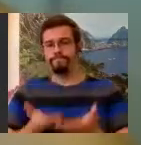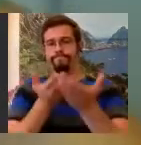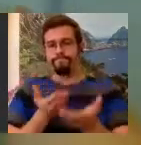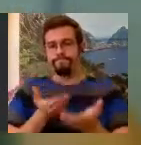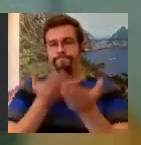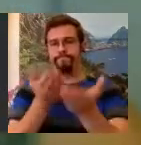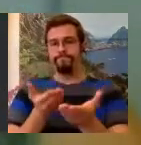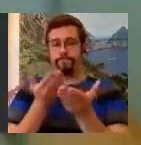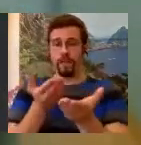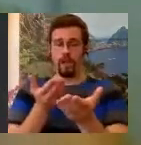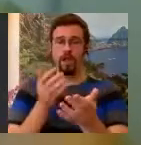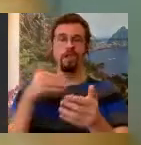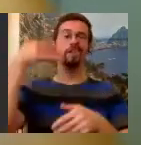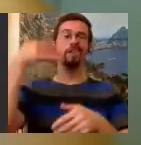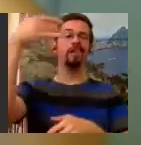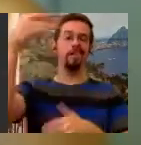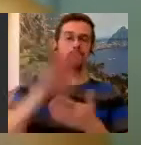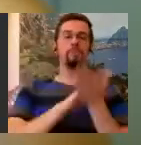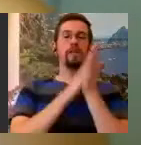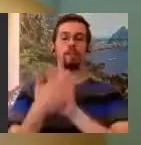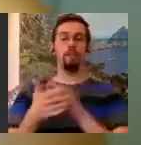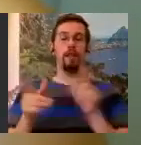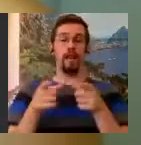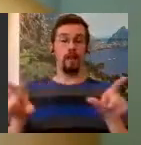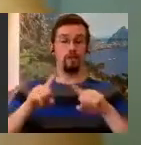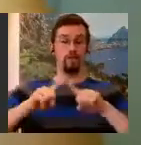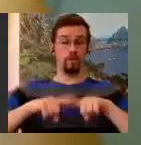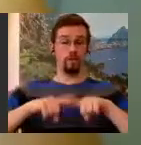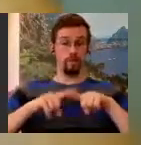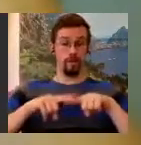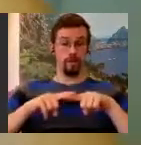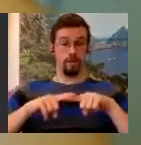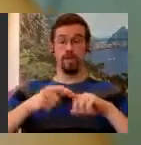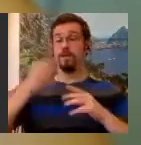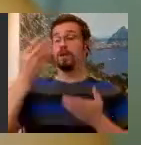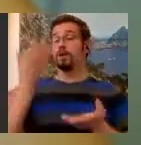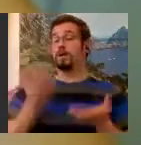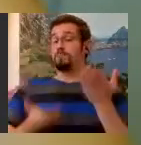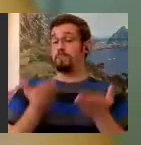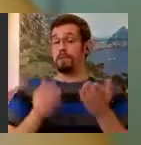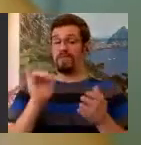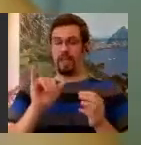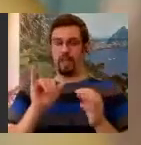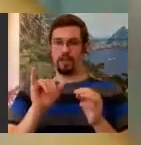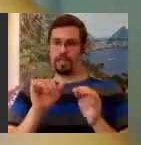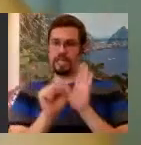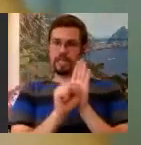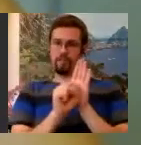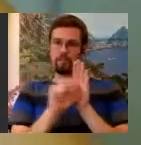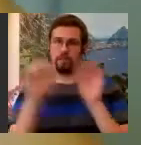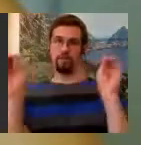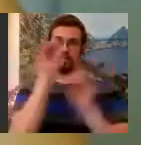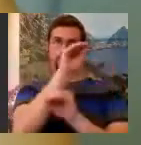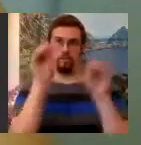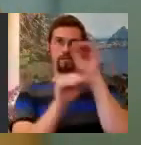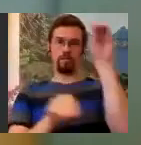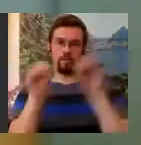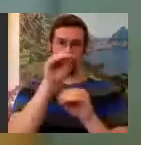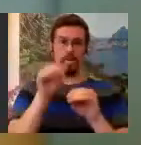language dependent, because maybe that the composition of glyphs depends on